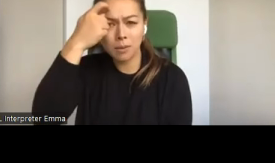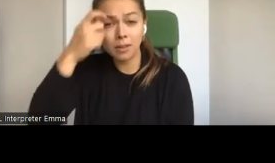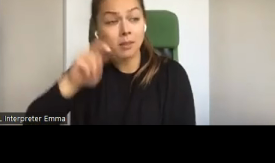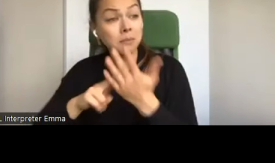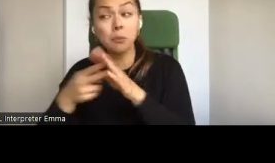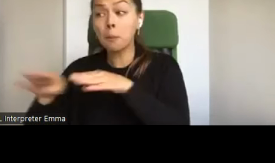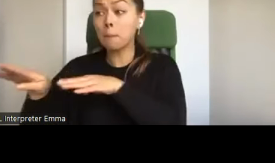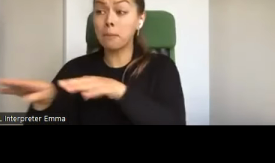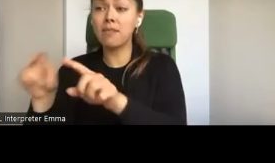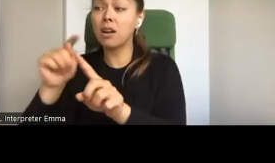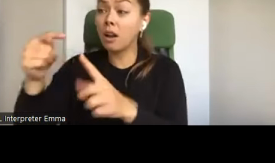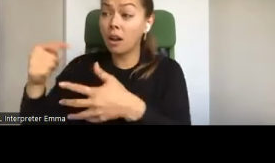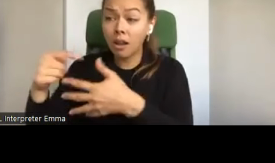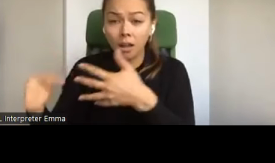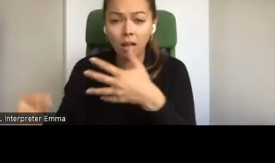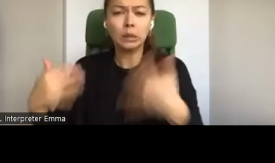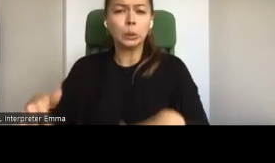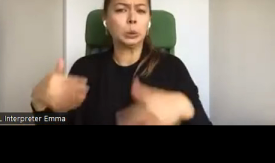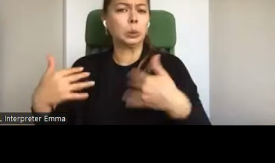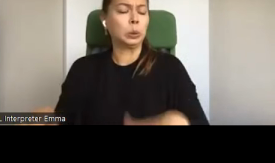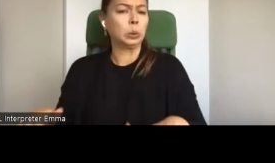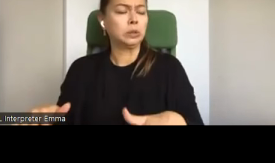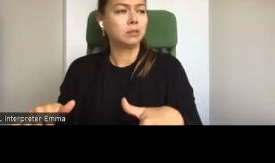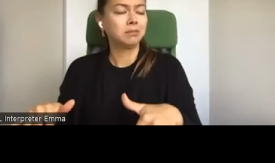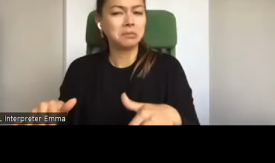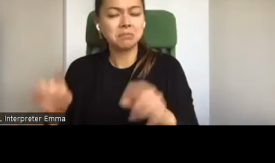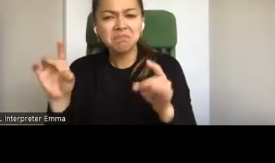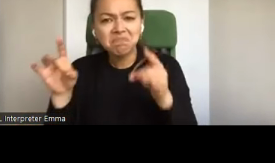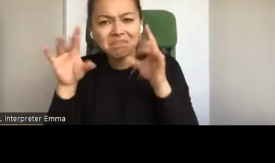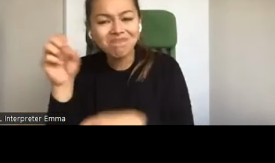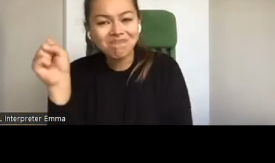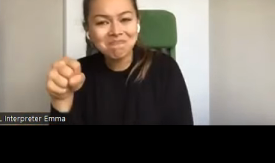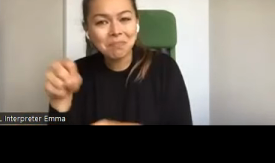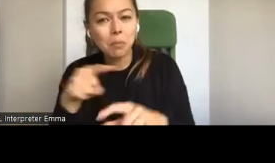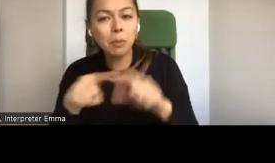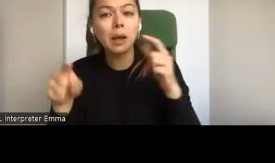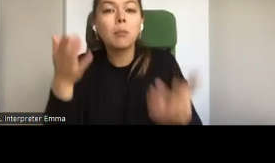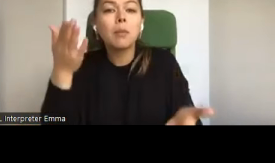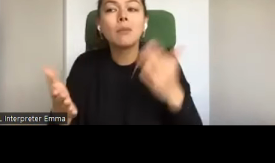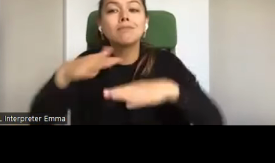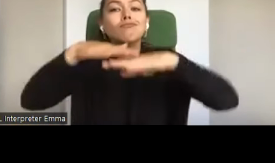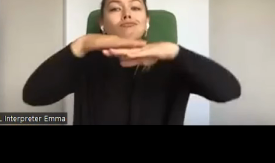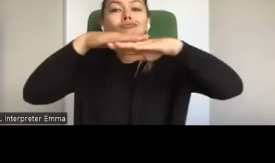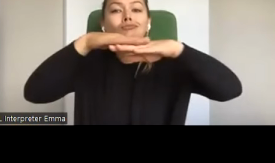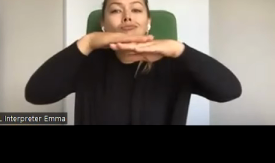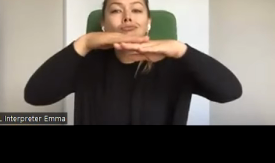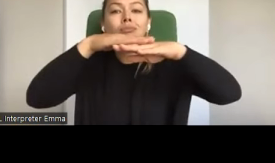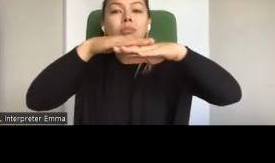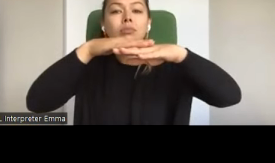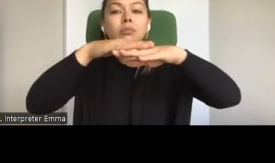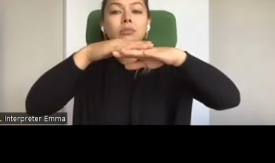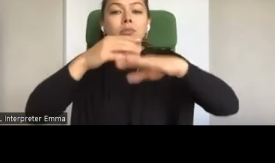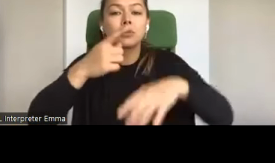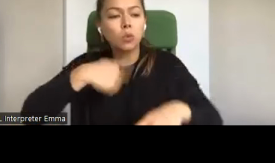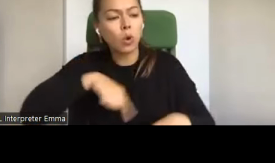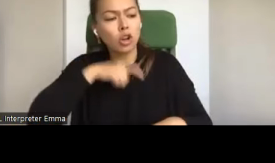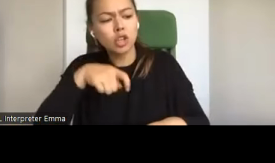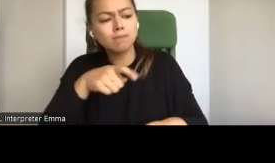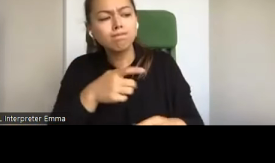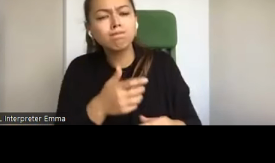or complex trauma. Maybe this is just the tip of the iceberg, and it means that we should dig a little bit